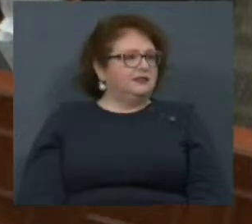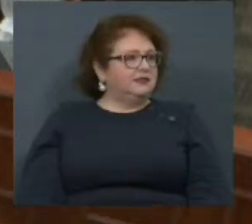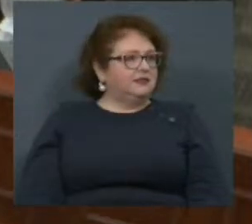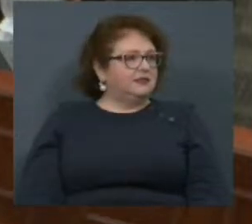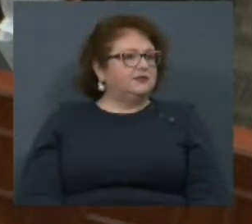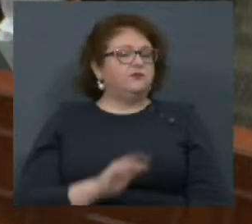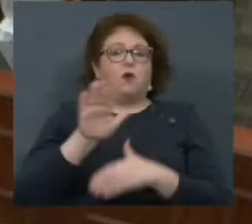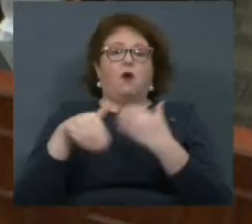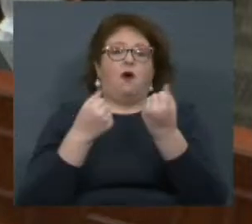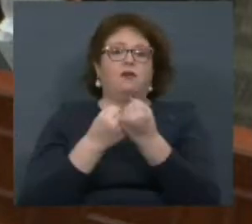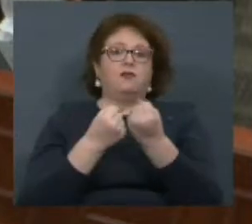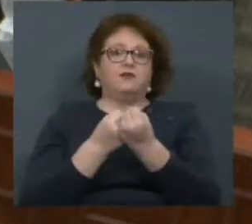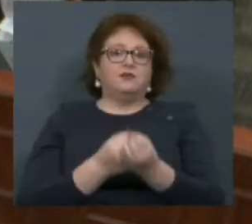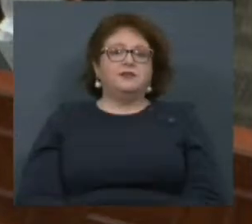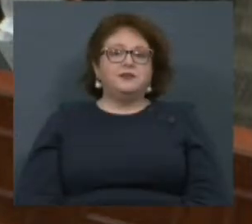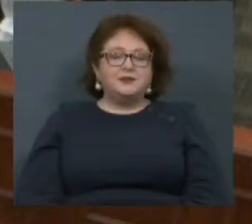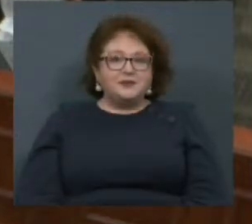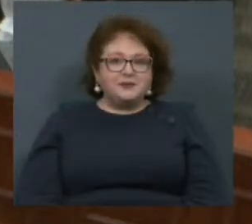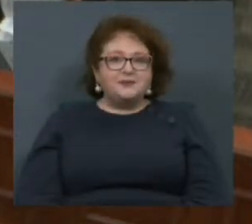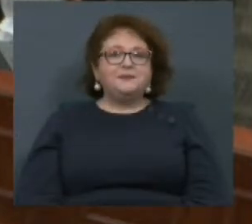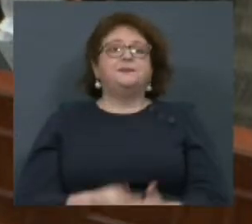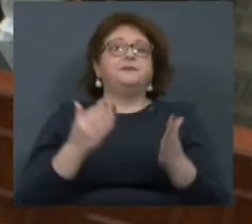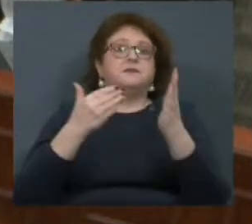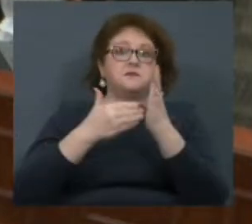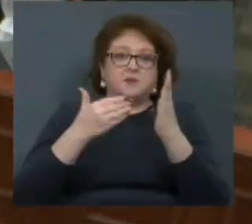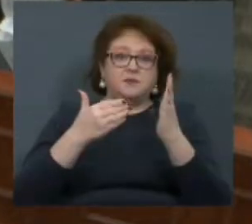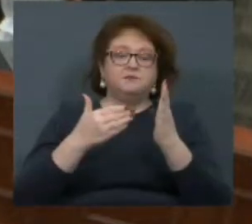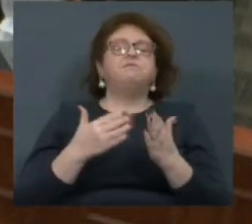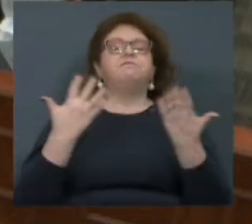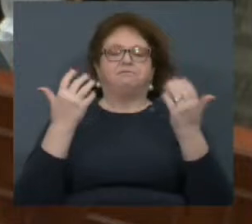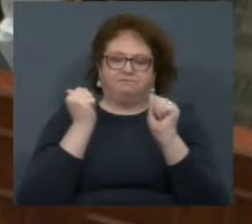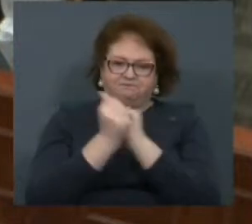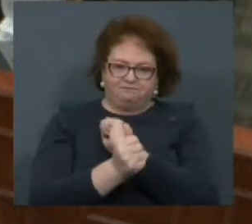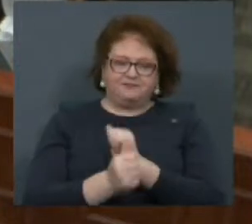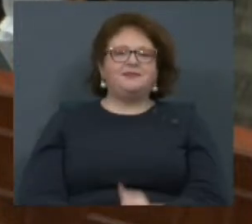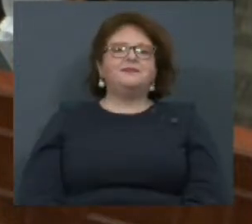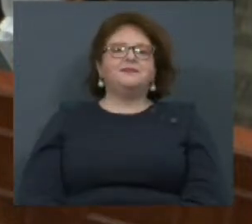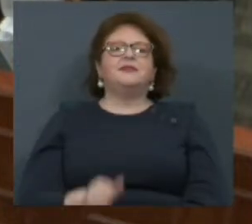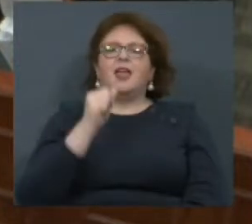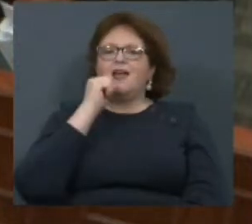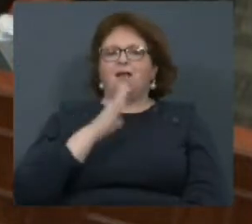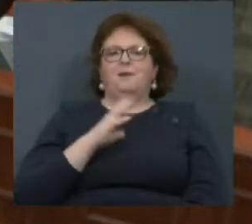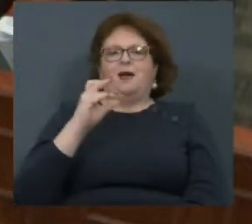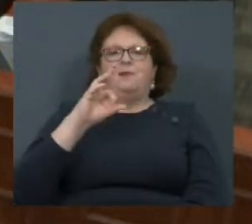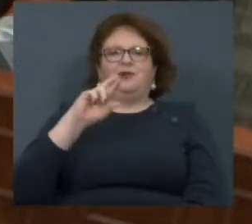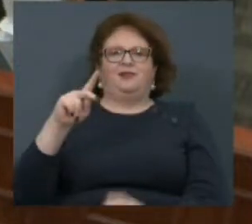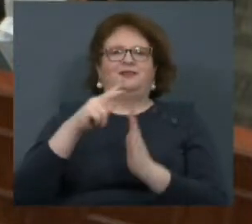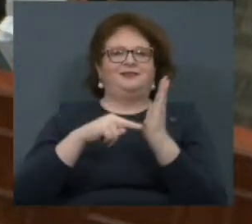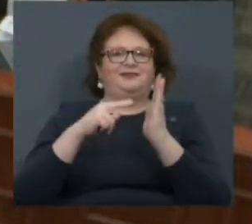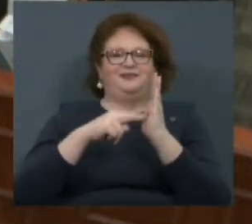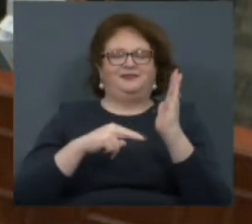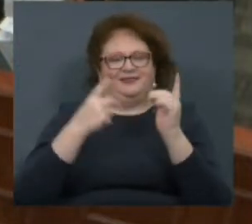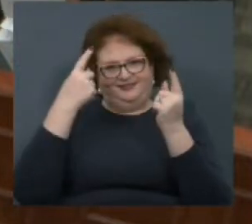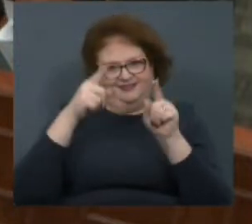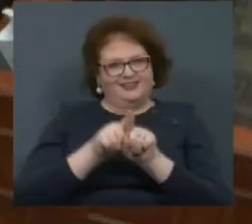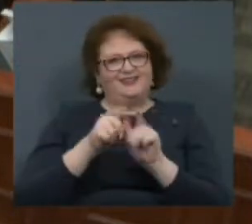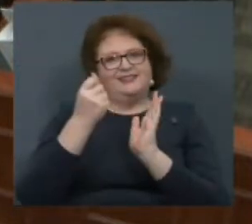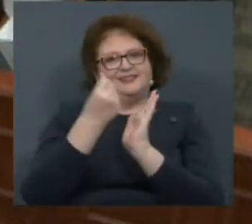those in favor, please say aye. All those opposed, say nay. Ayes have it. Madam Clerk, if you would, please read the consent agenda.